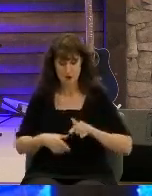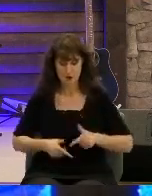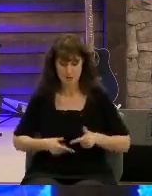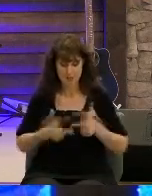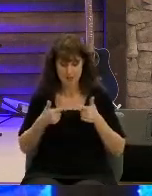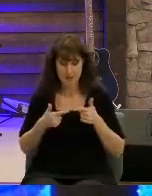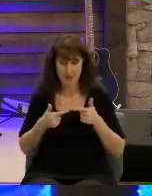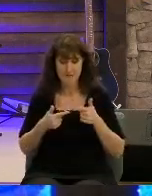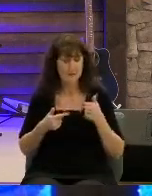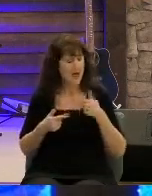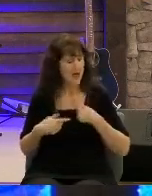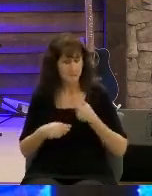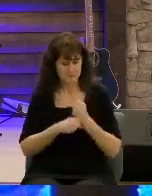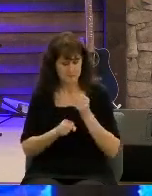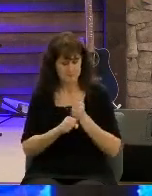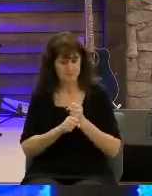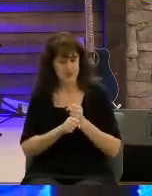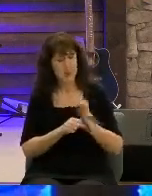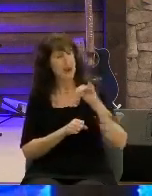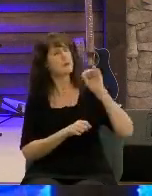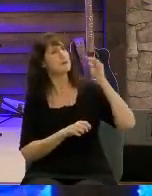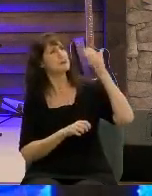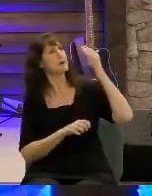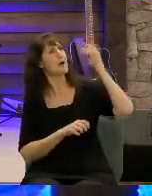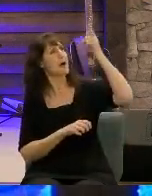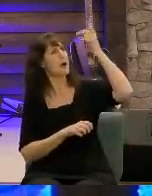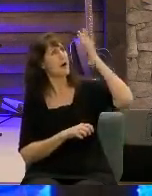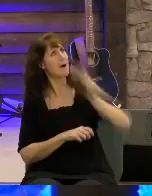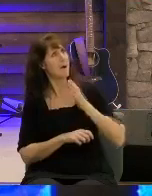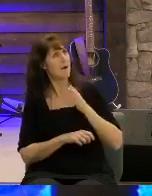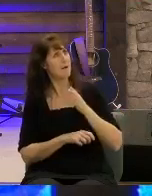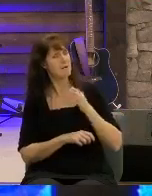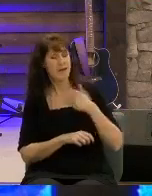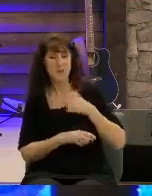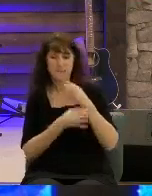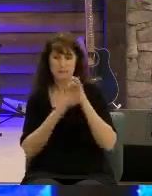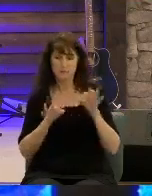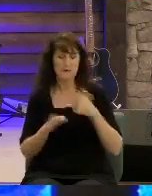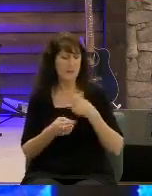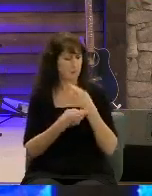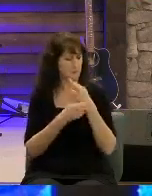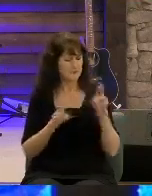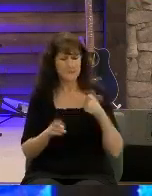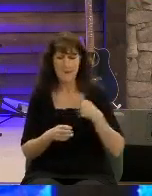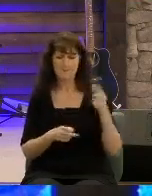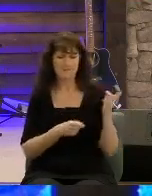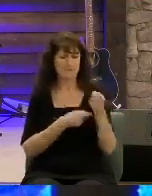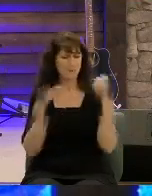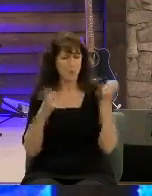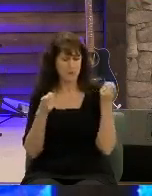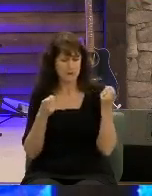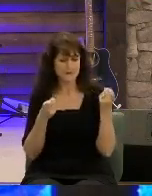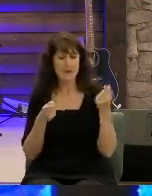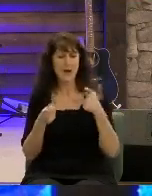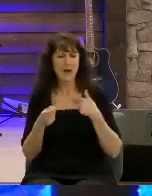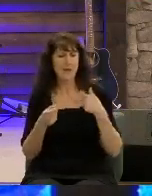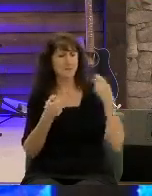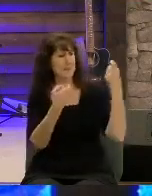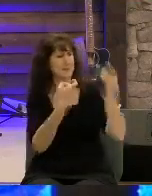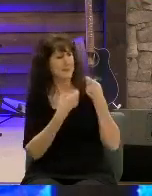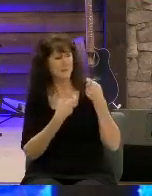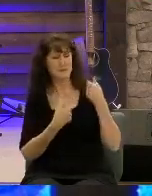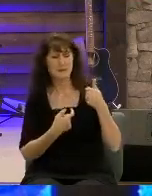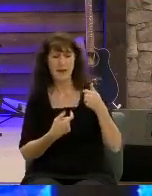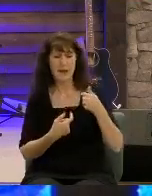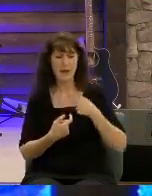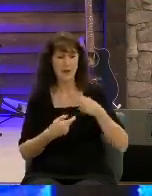I have been made in God's image. I am free. I am redeemed. I am victorious. I am gifted. I am